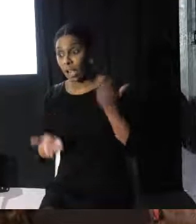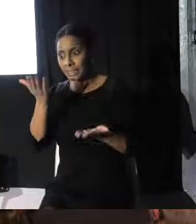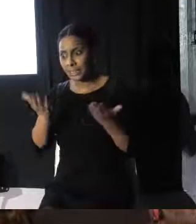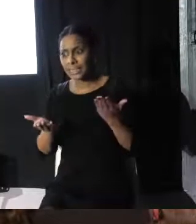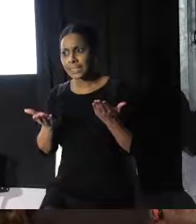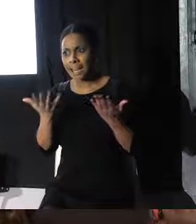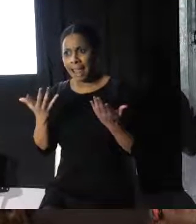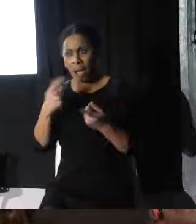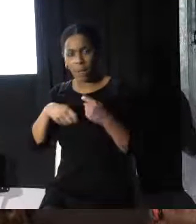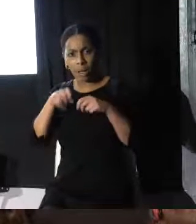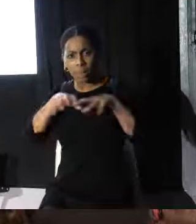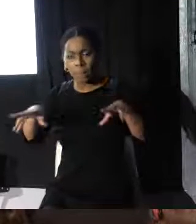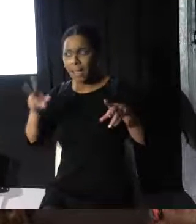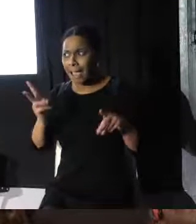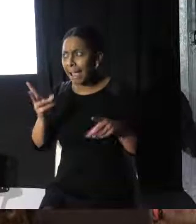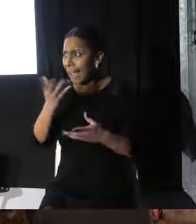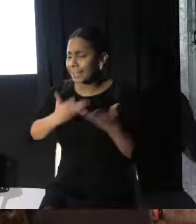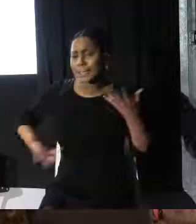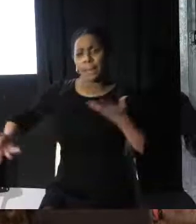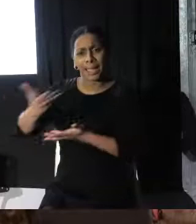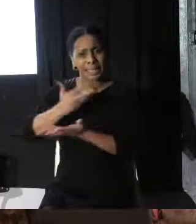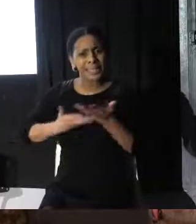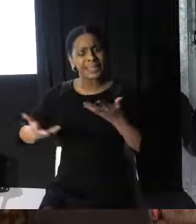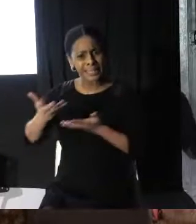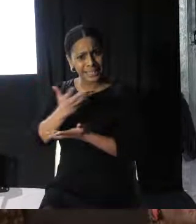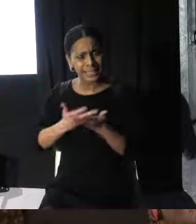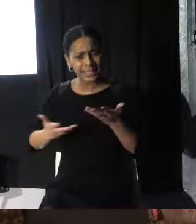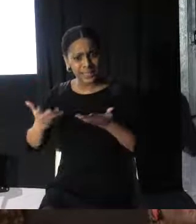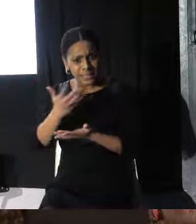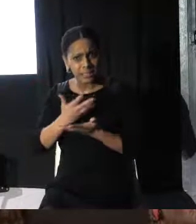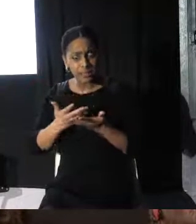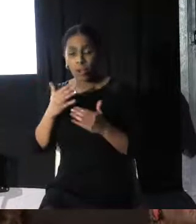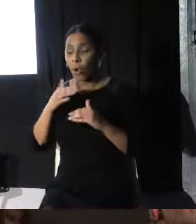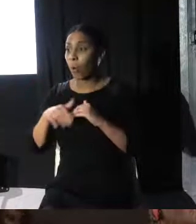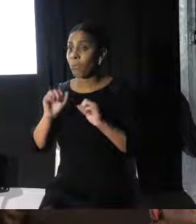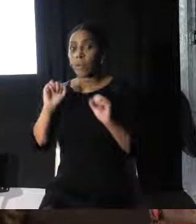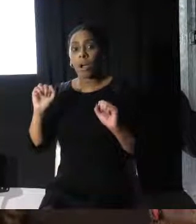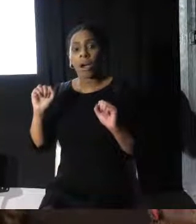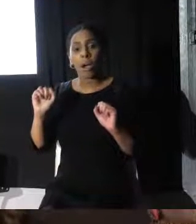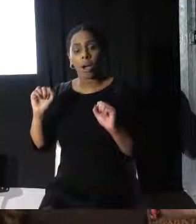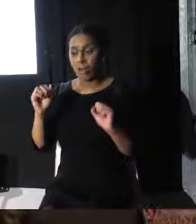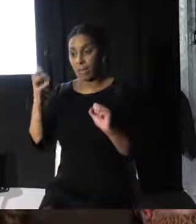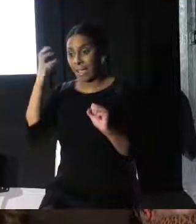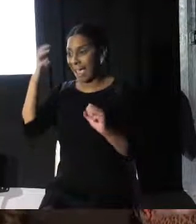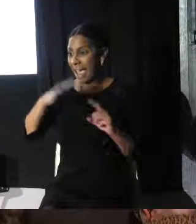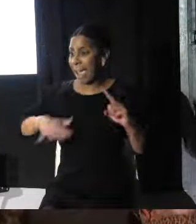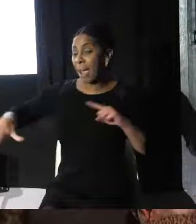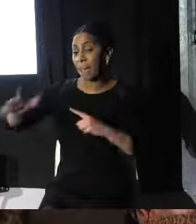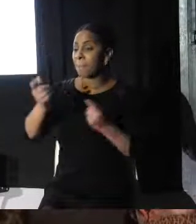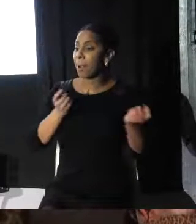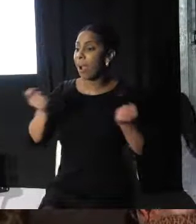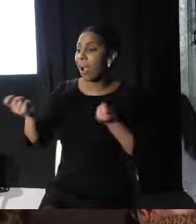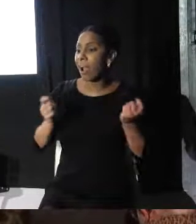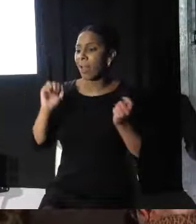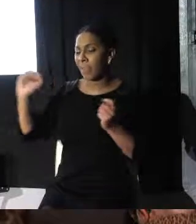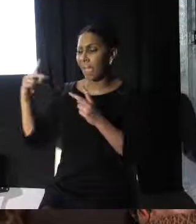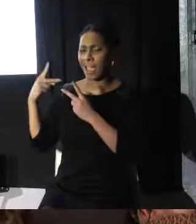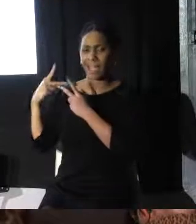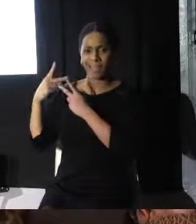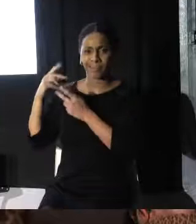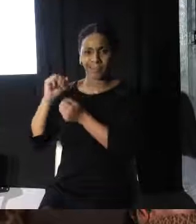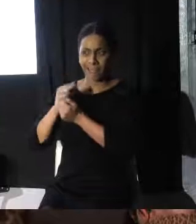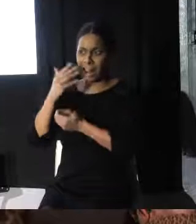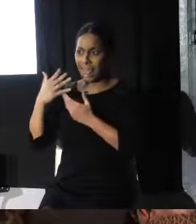at the center of debates that are about the legacies of empire, about scientific racism, in inverted